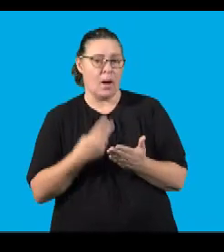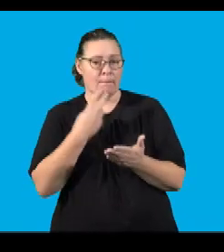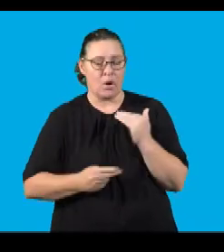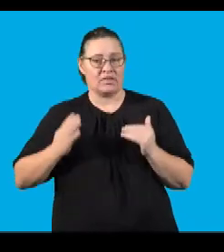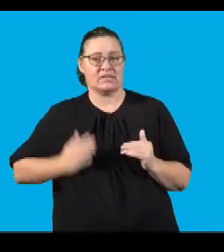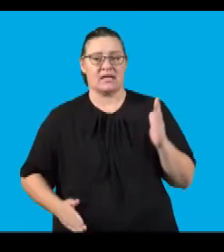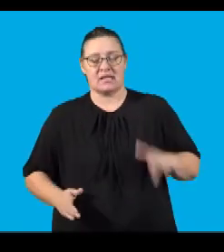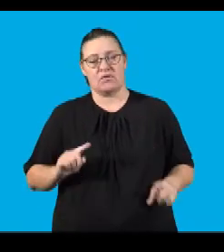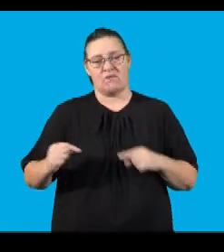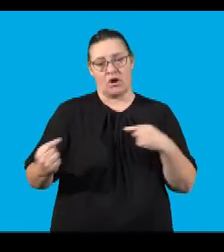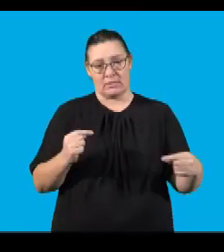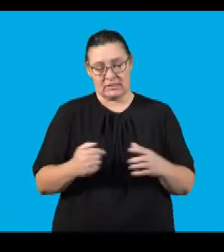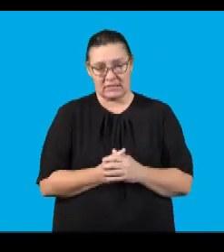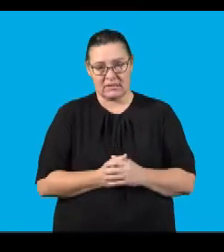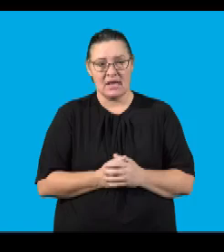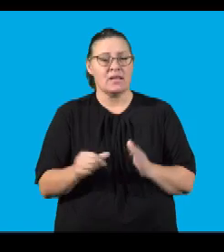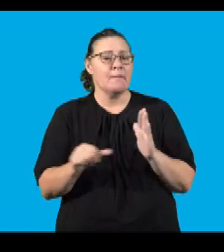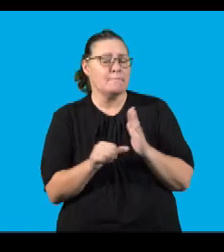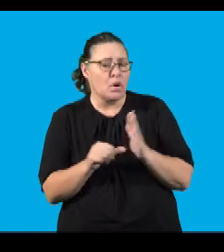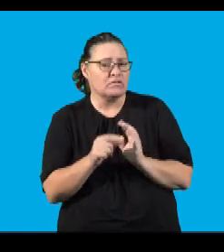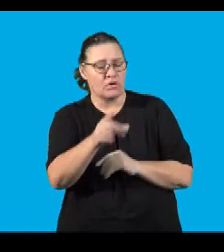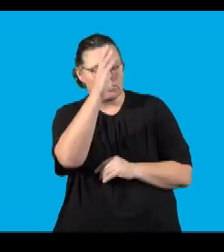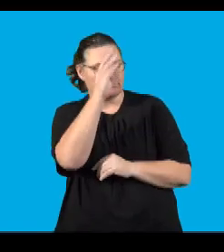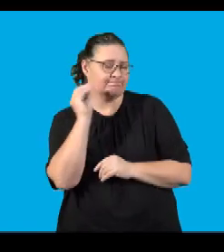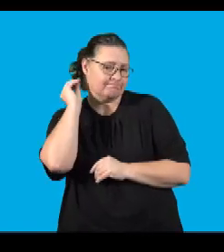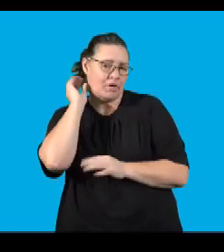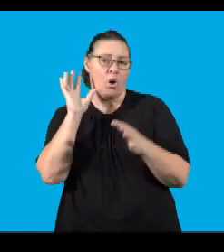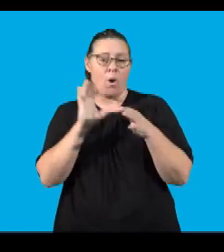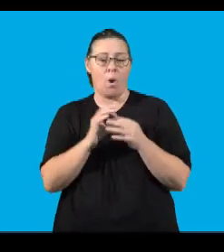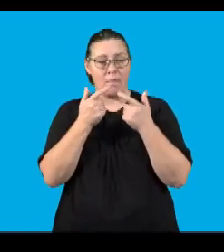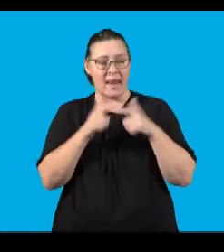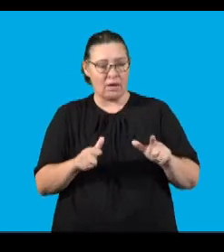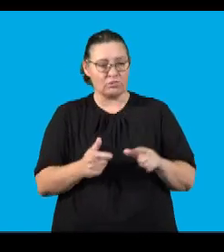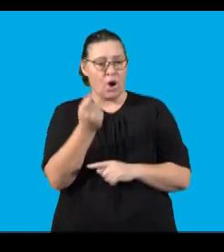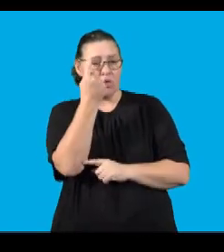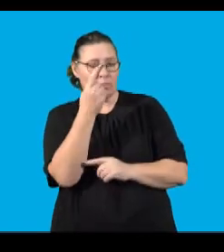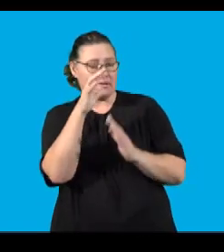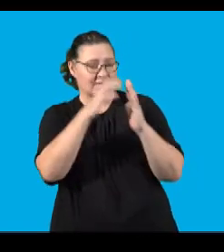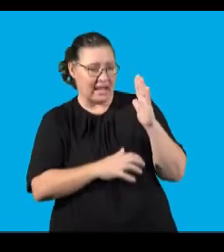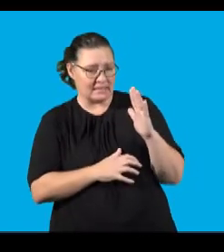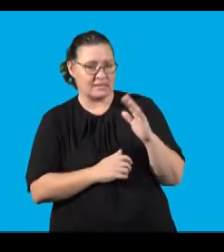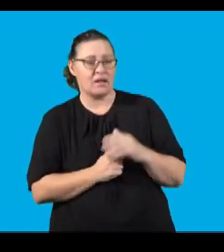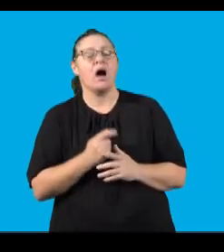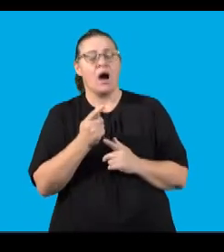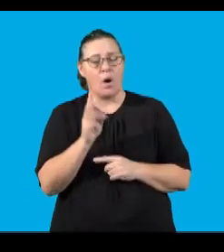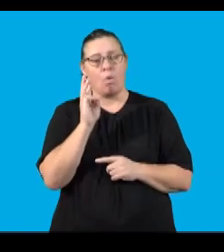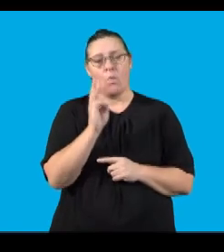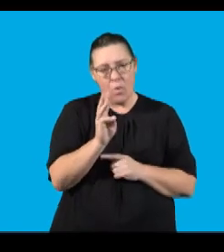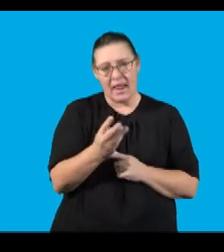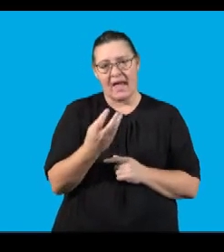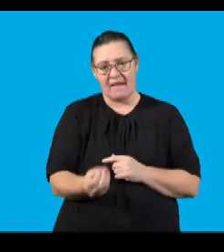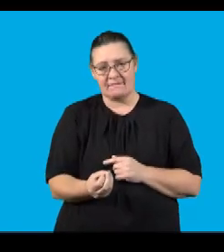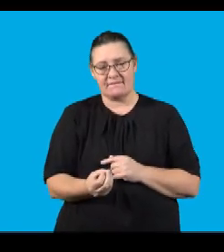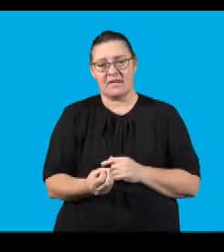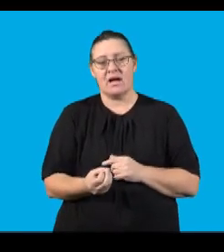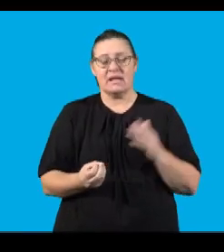on both sides of the argument. It's important for you to note that in a home language comprehension text in the passage, there will